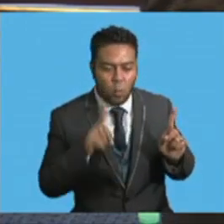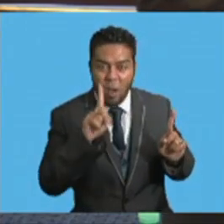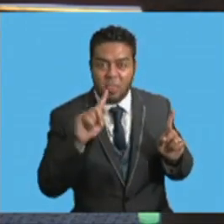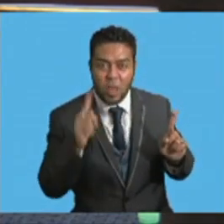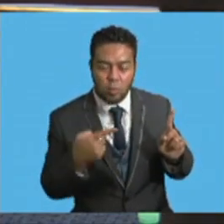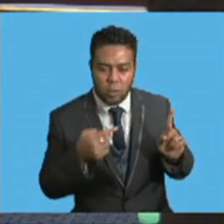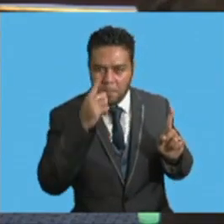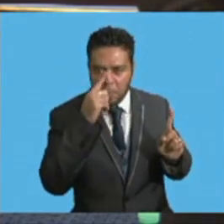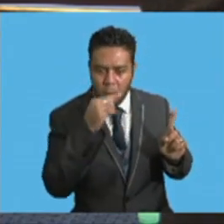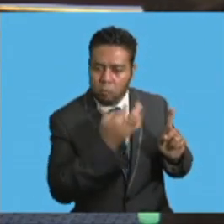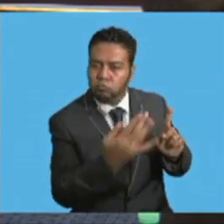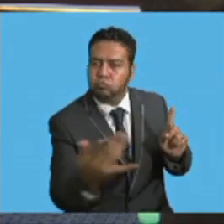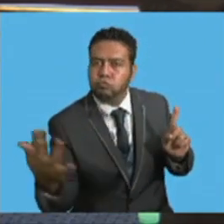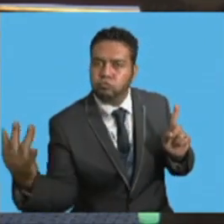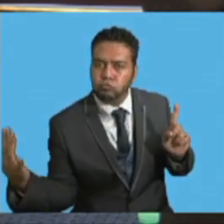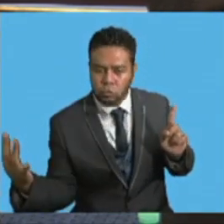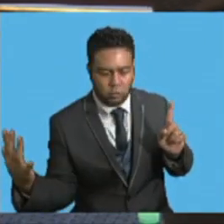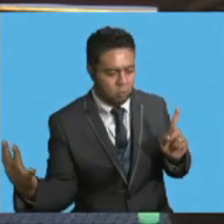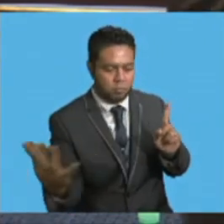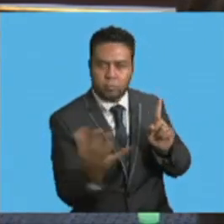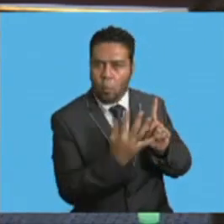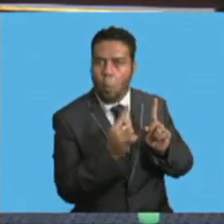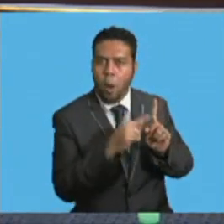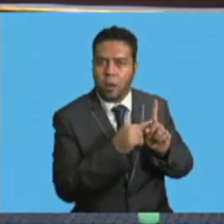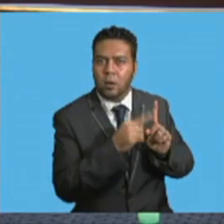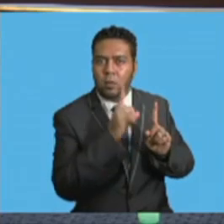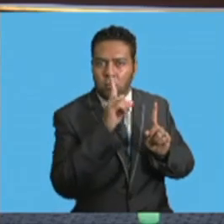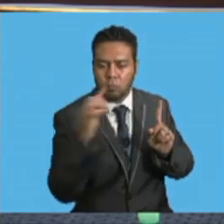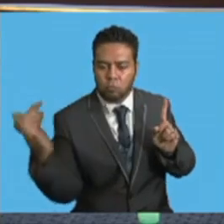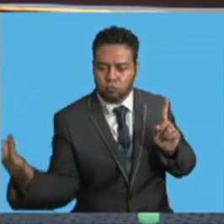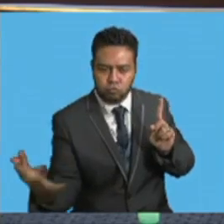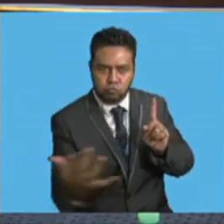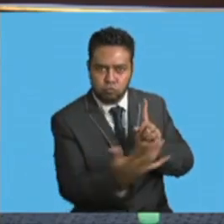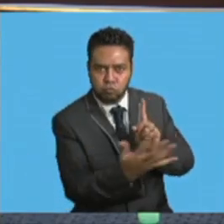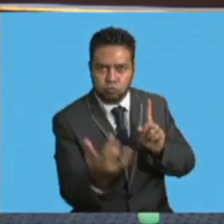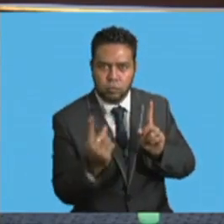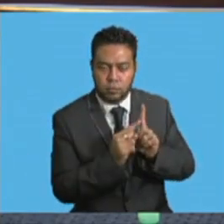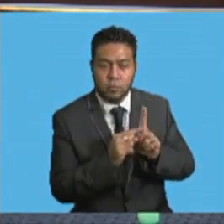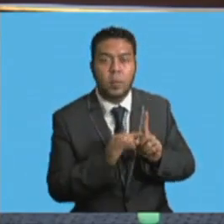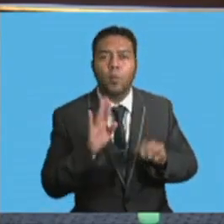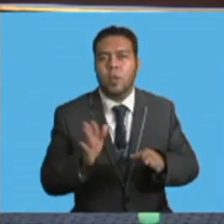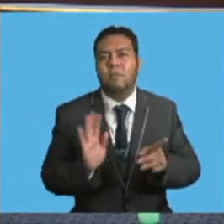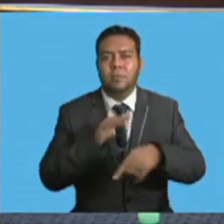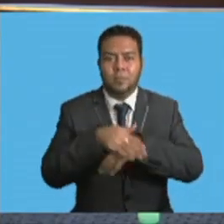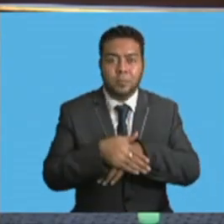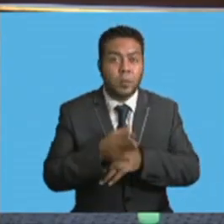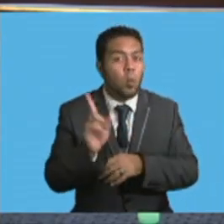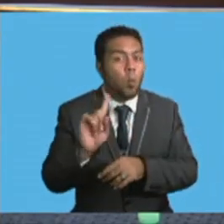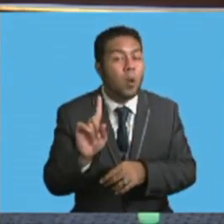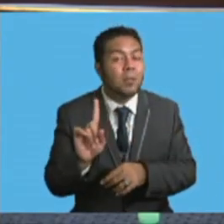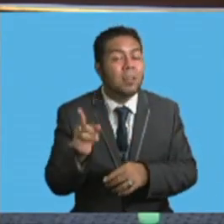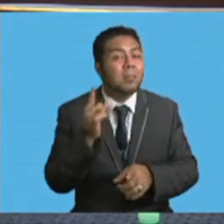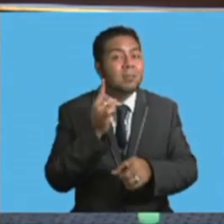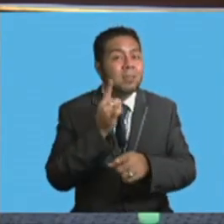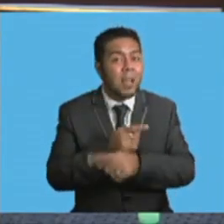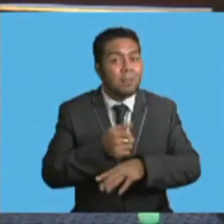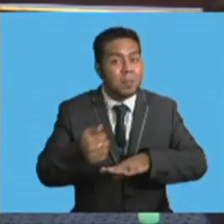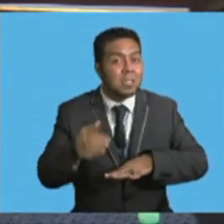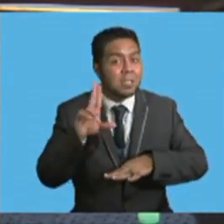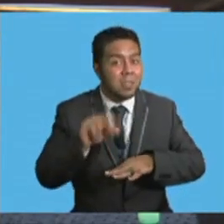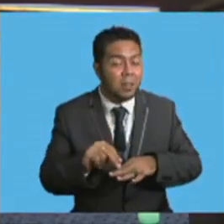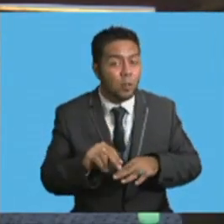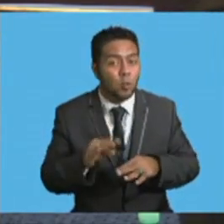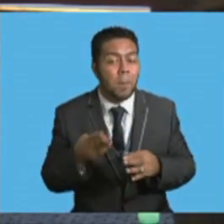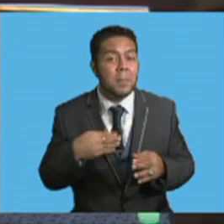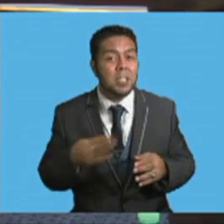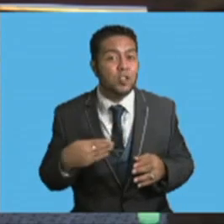not including those that haven't been filled, we have crossed that threshold. What this government through the Minister of Civil Service and